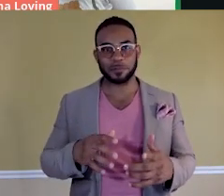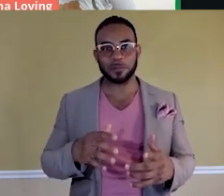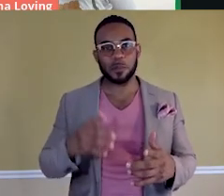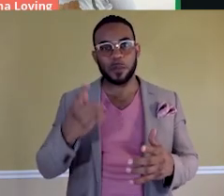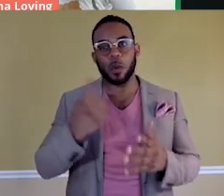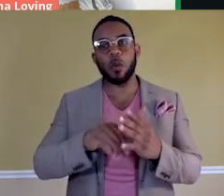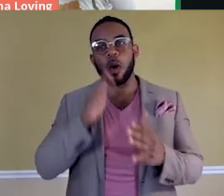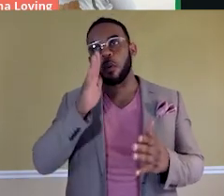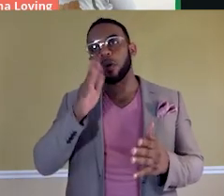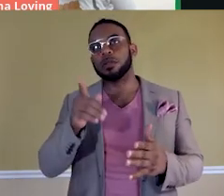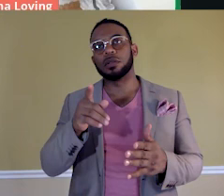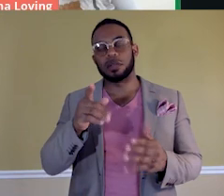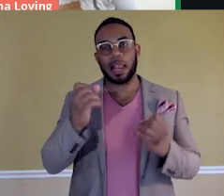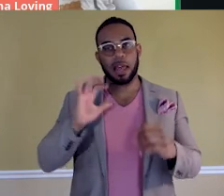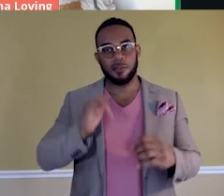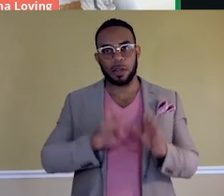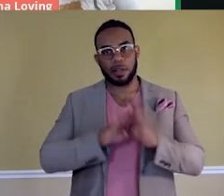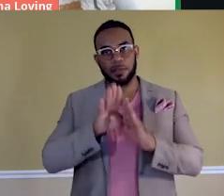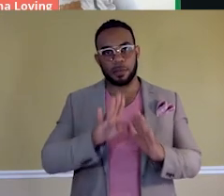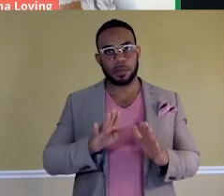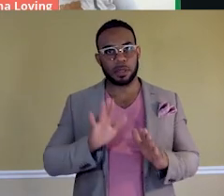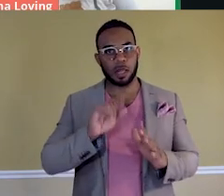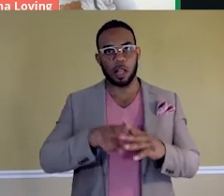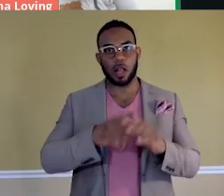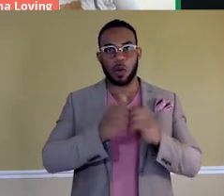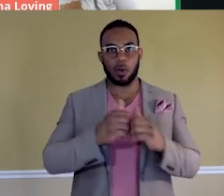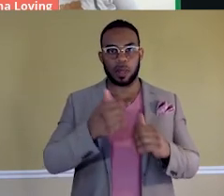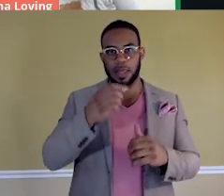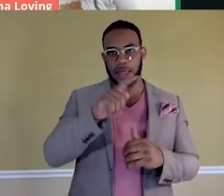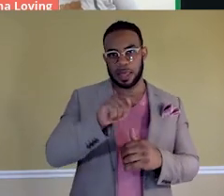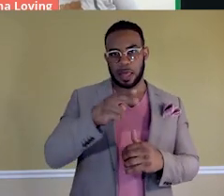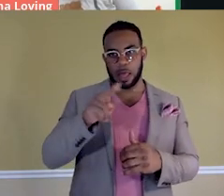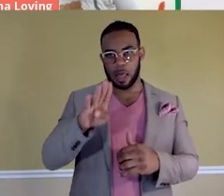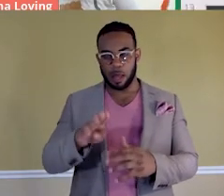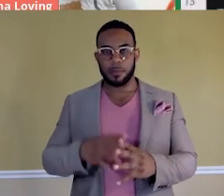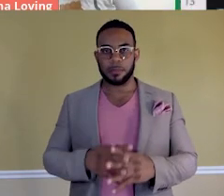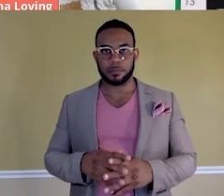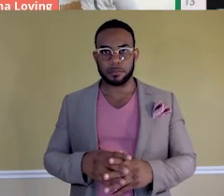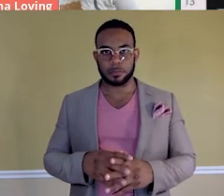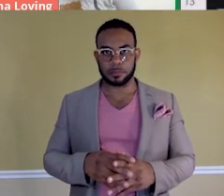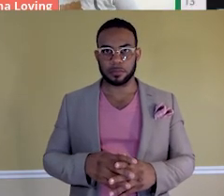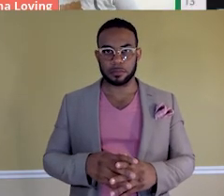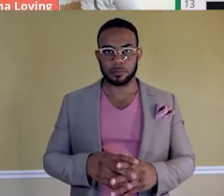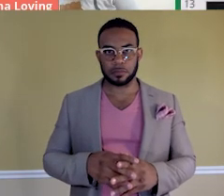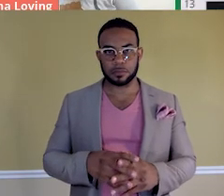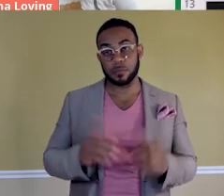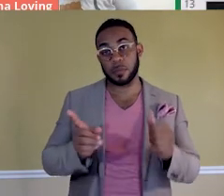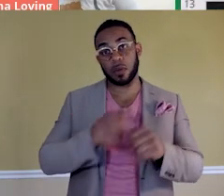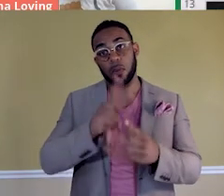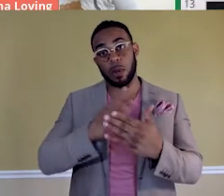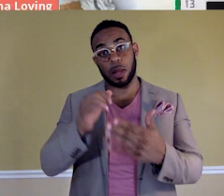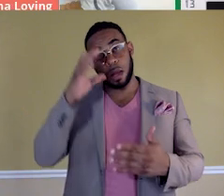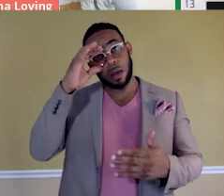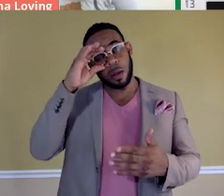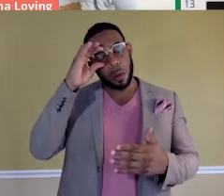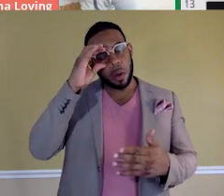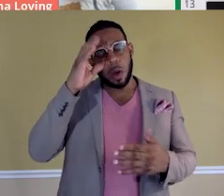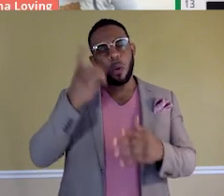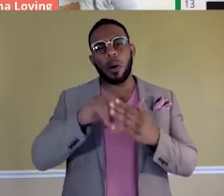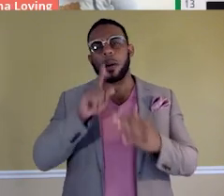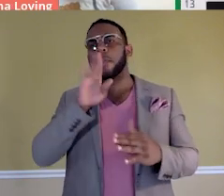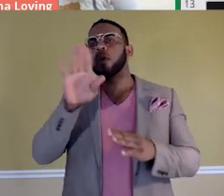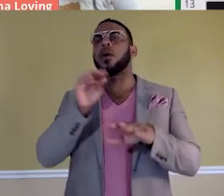what would a lot of our developers start off with GitHub, and open source projects. So what would be